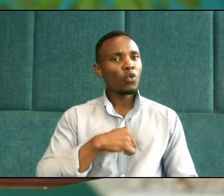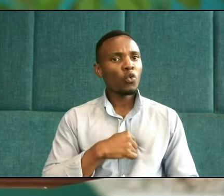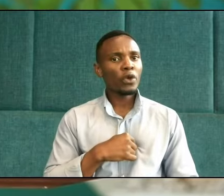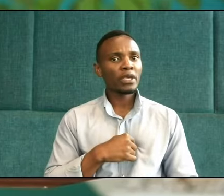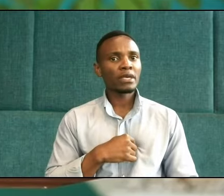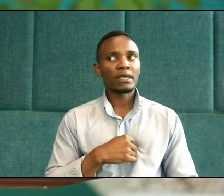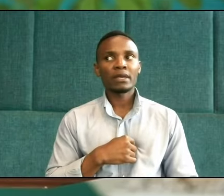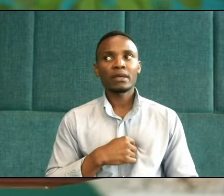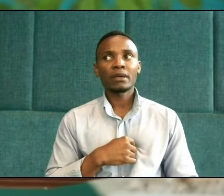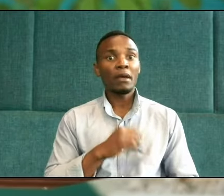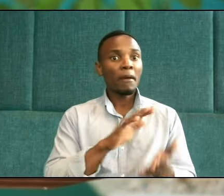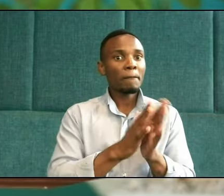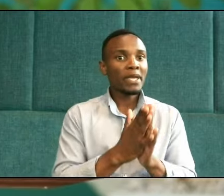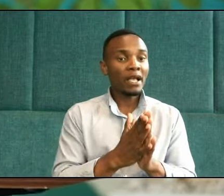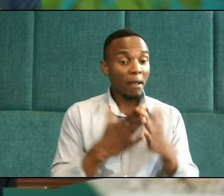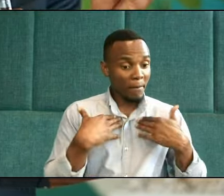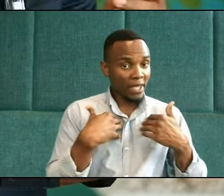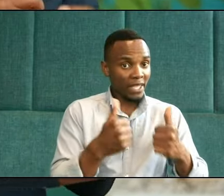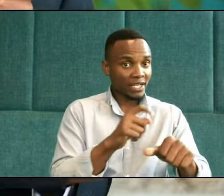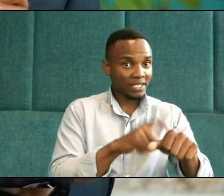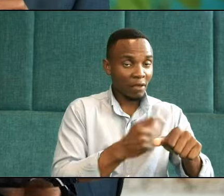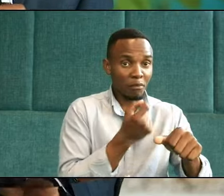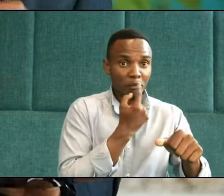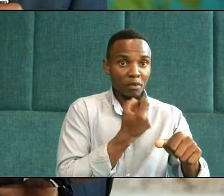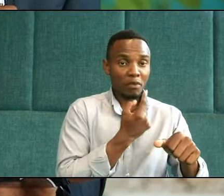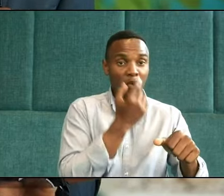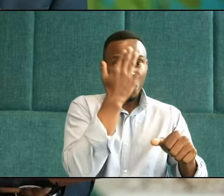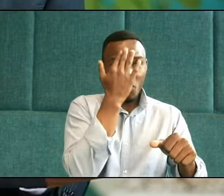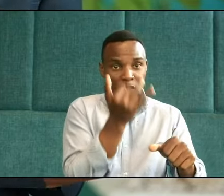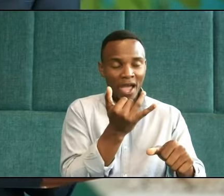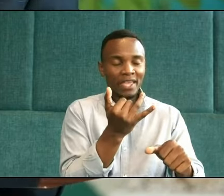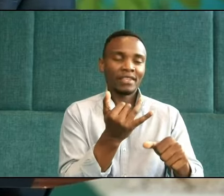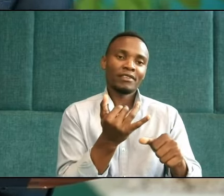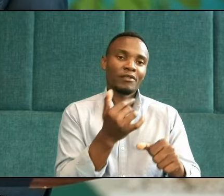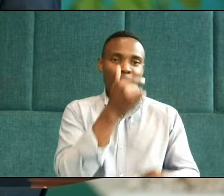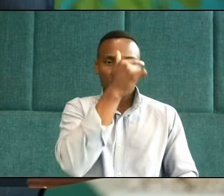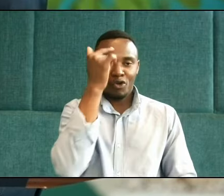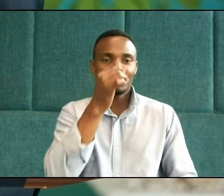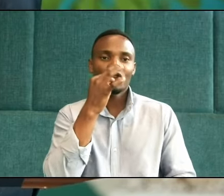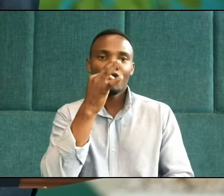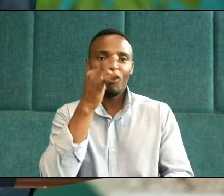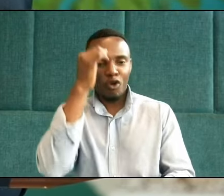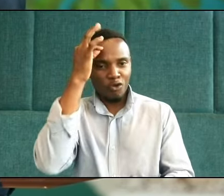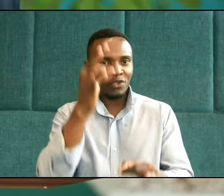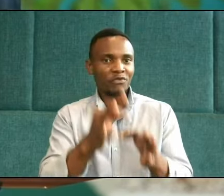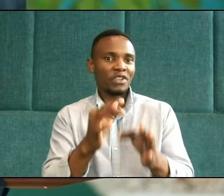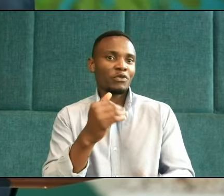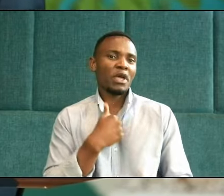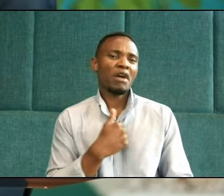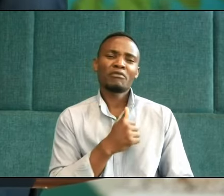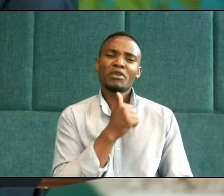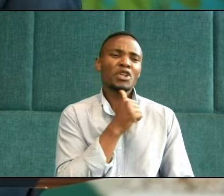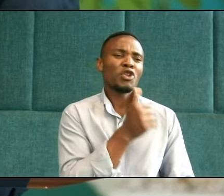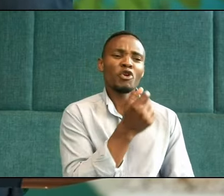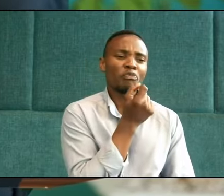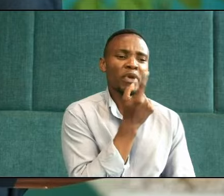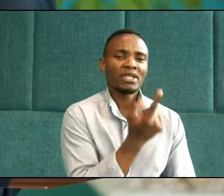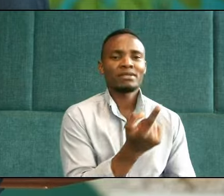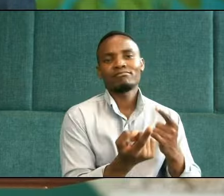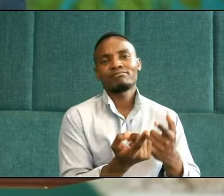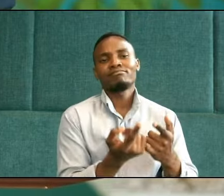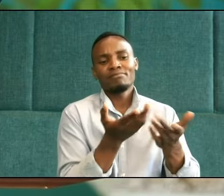even when we take medicine, it's because of the little faith we have. It's not about the medicine. The medicine are